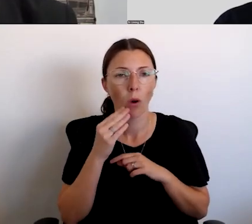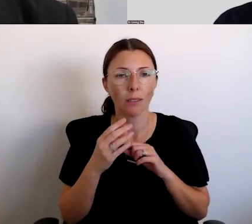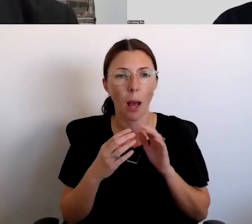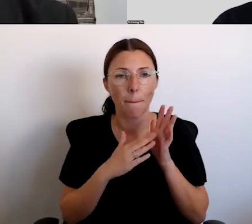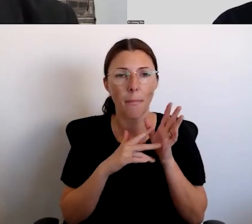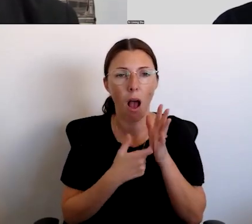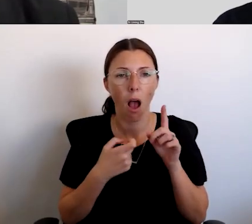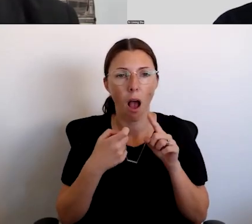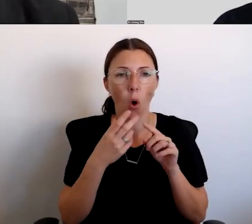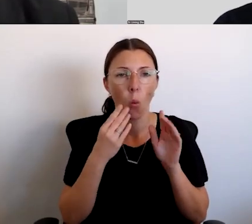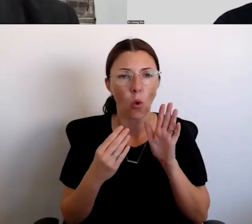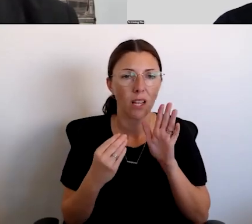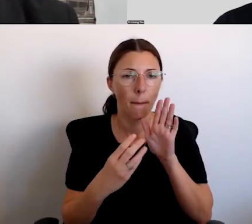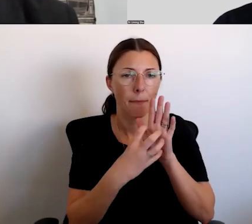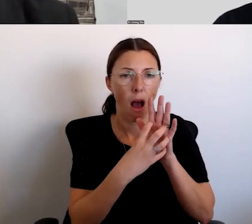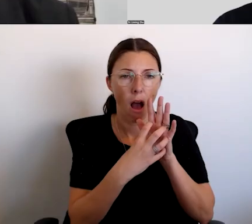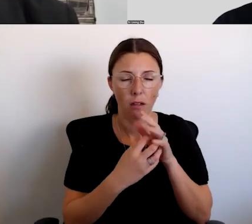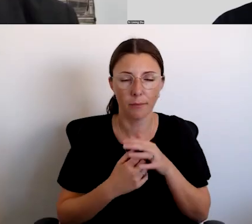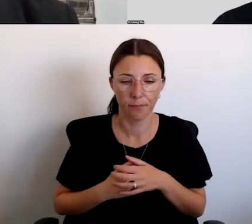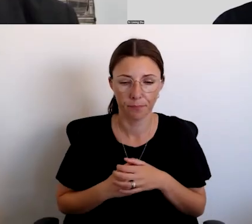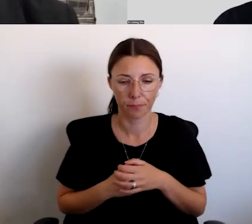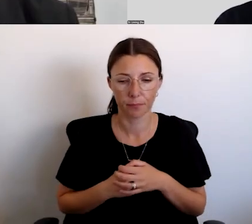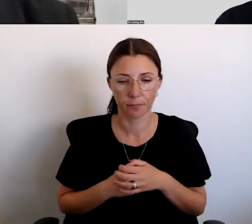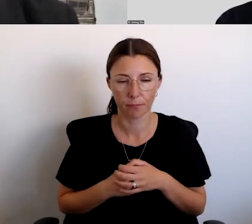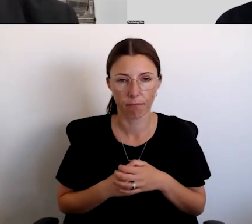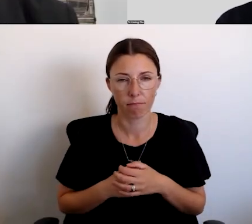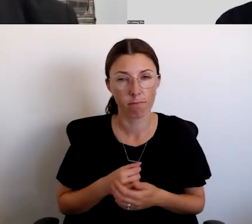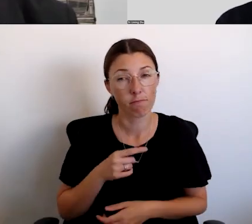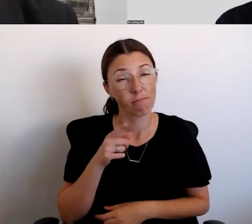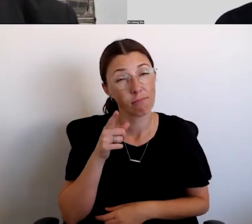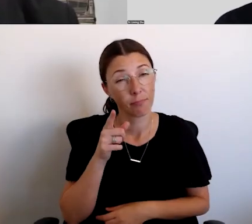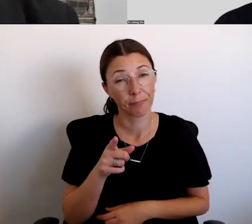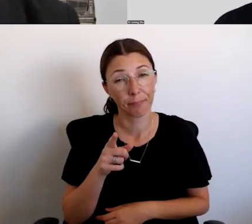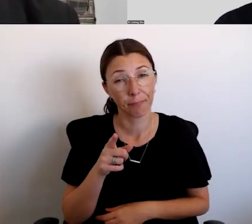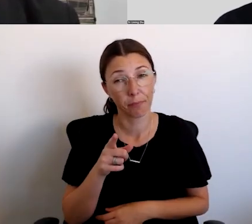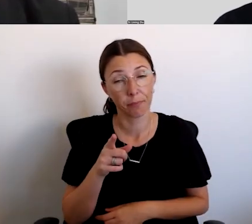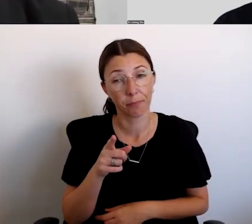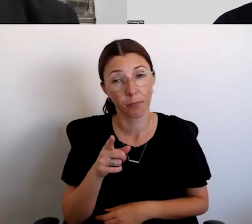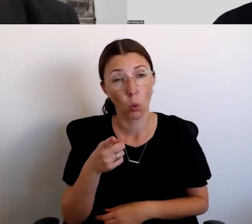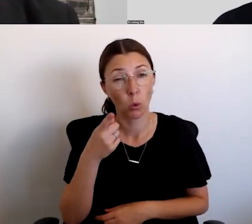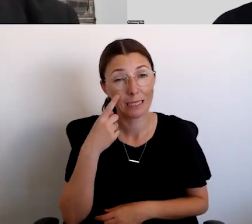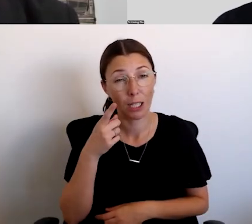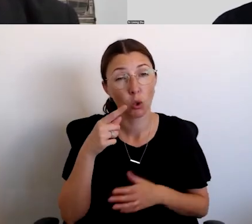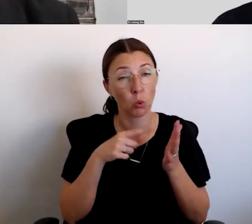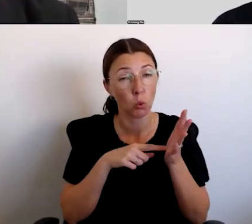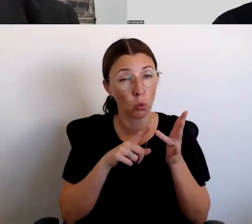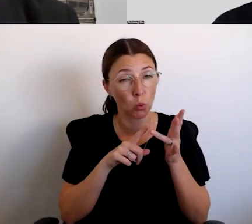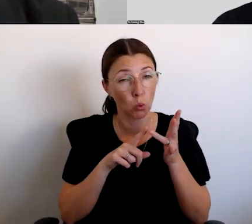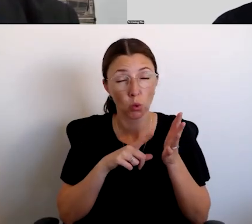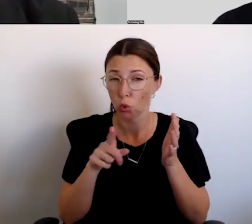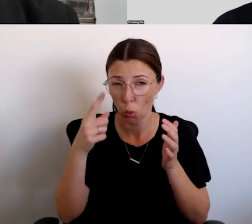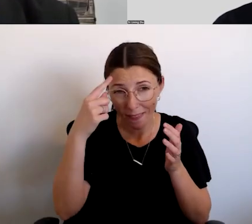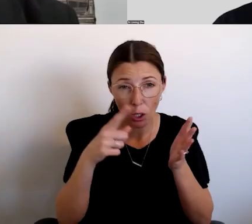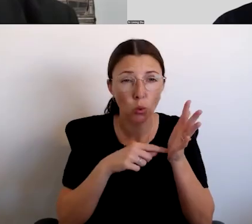being developed. Do you see this? Do you see watermarking tools being helpful or